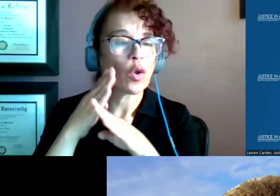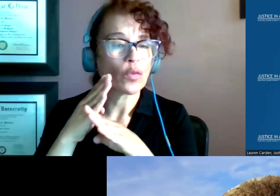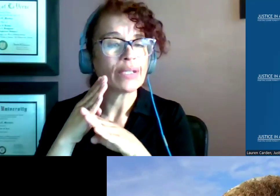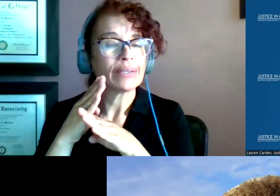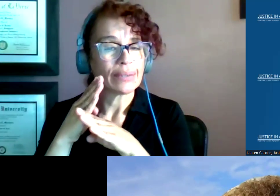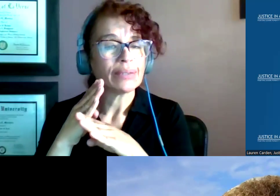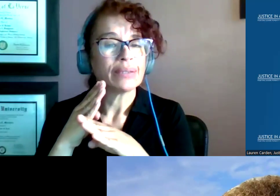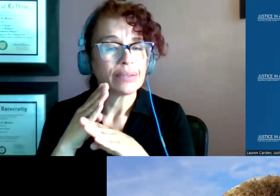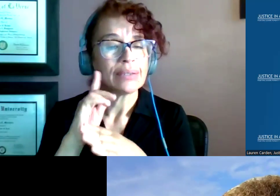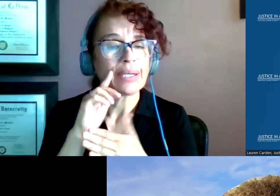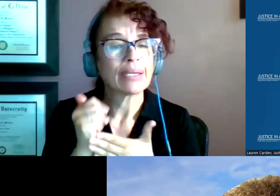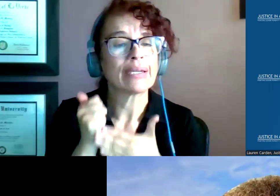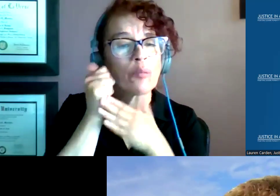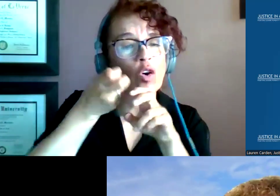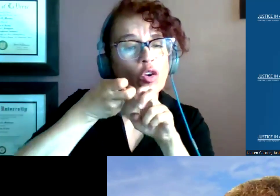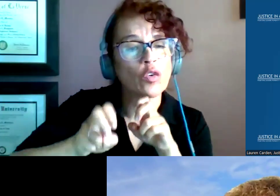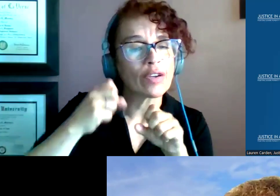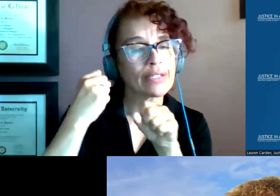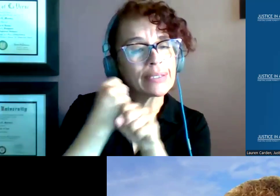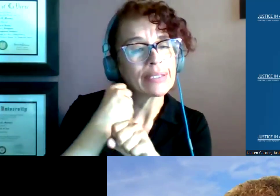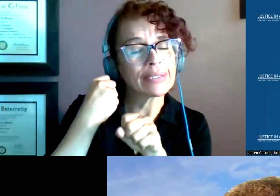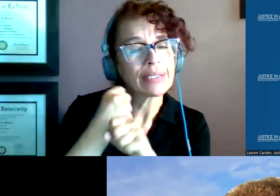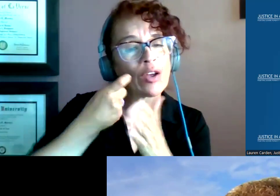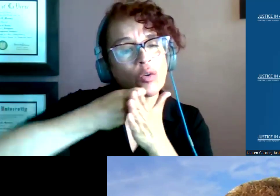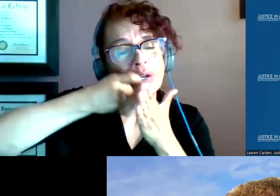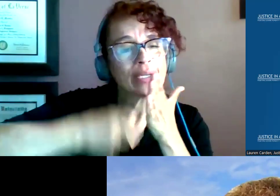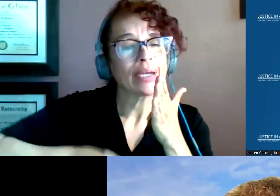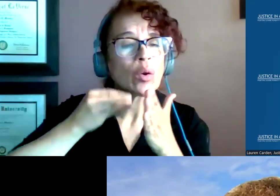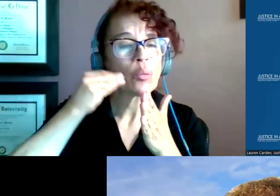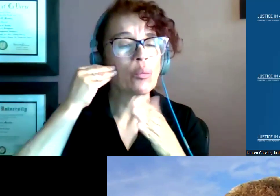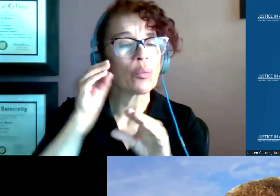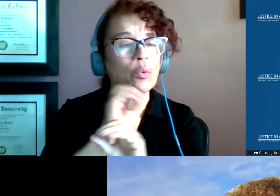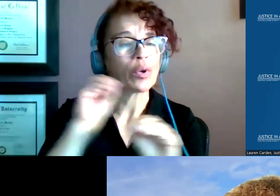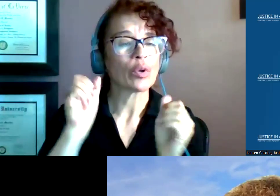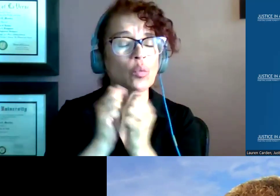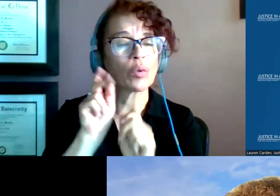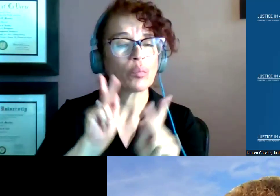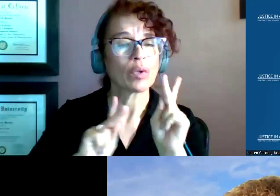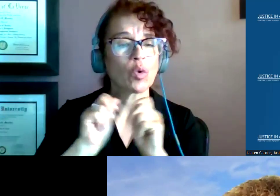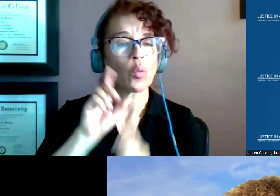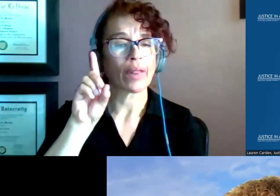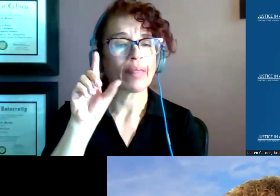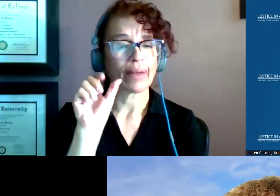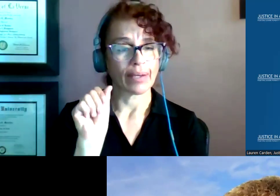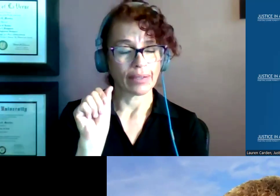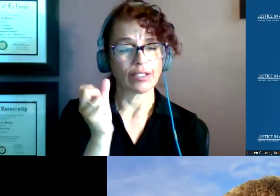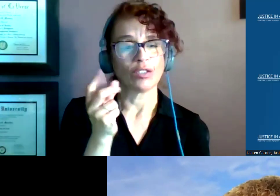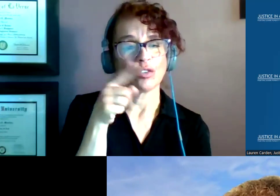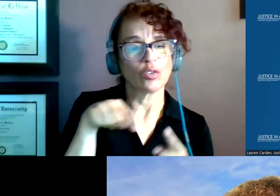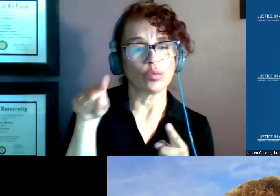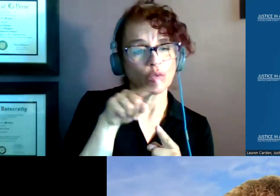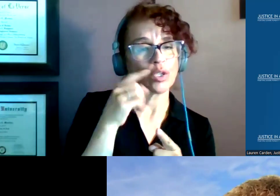does help address this issue and kind of fight the upstream causes of homelessness for people with disabilities. So both those bills, we